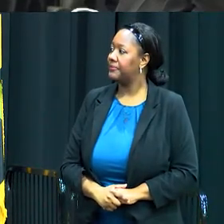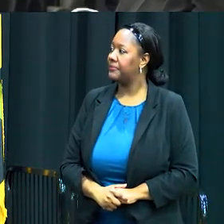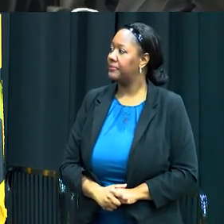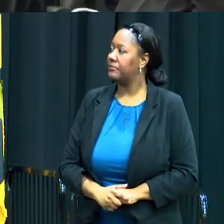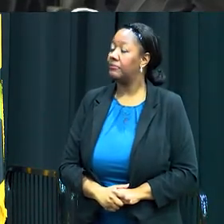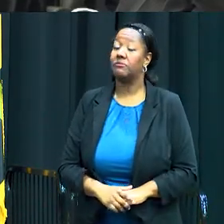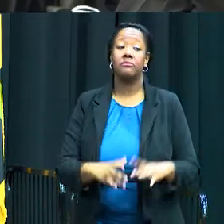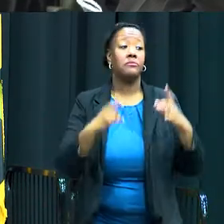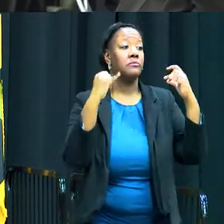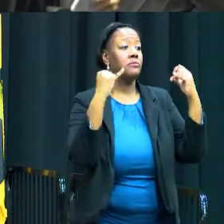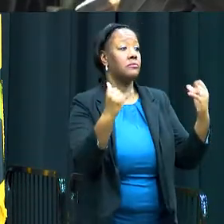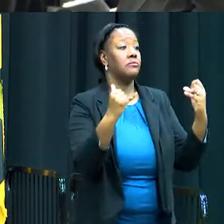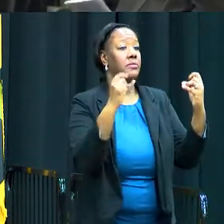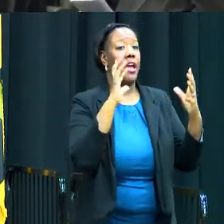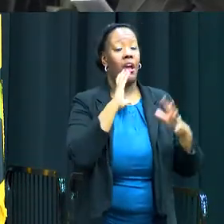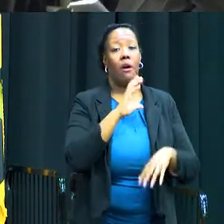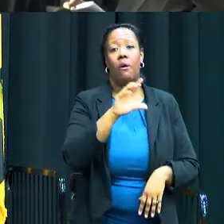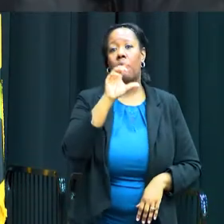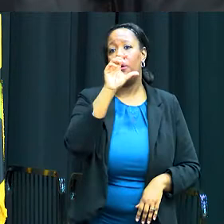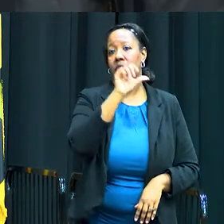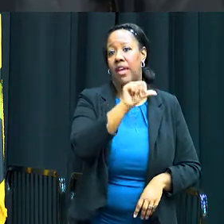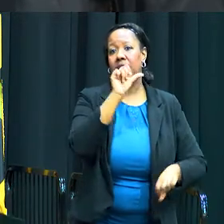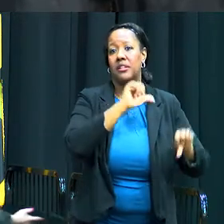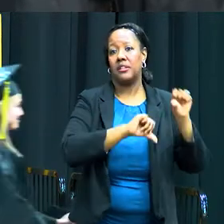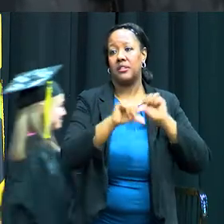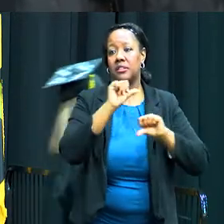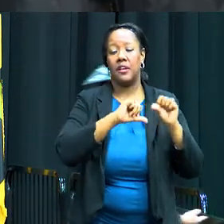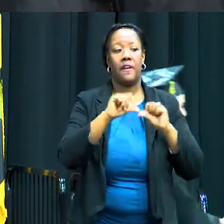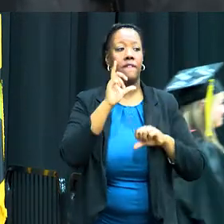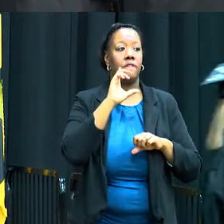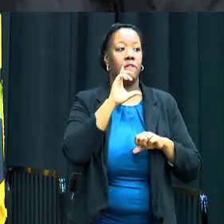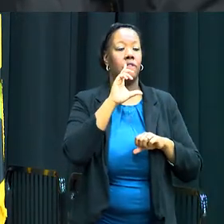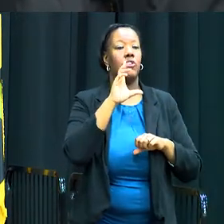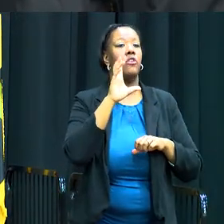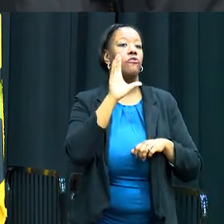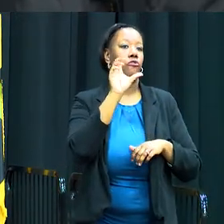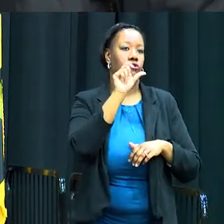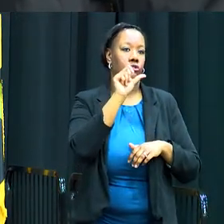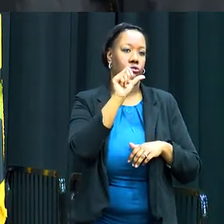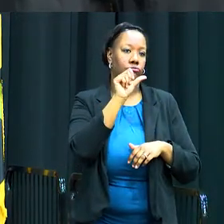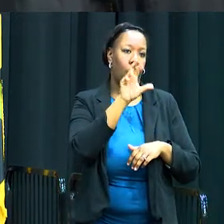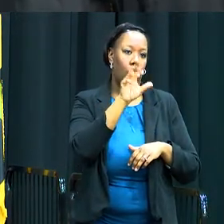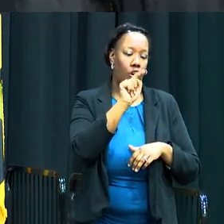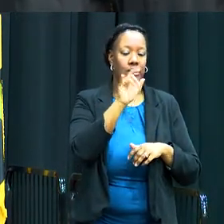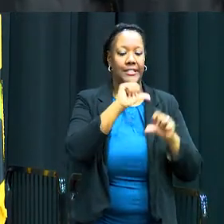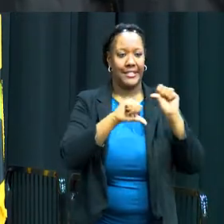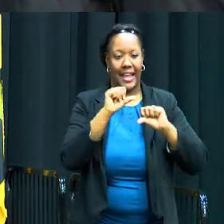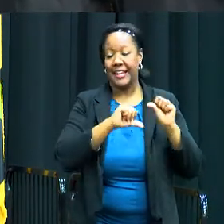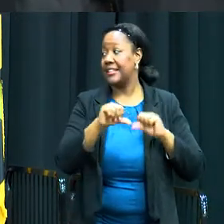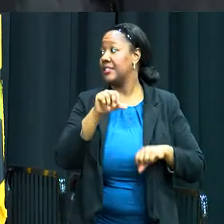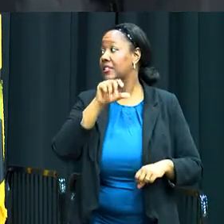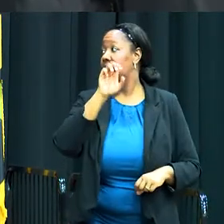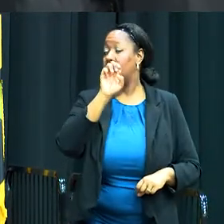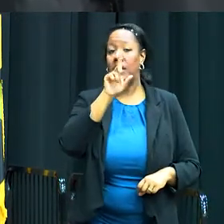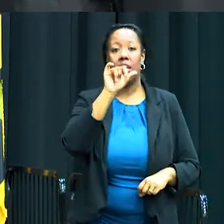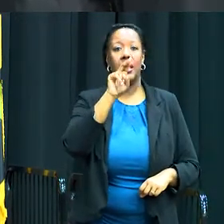We now confer the Associate of Arts degrees in Arts and Sciences Art. Alana Mia Colon, honors.